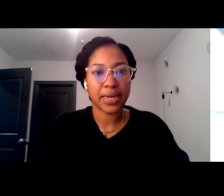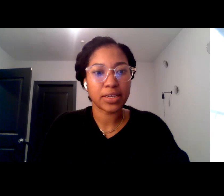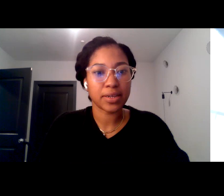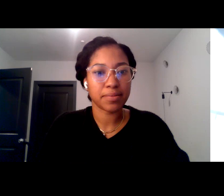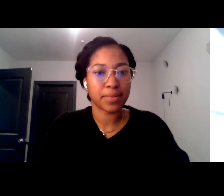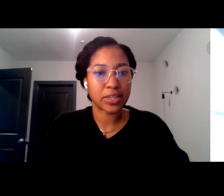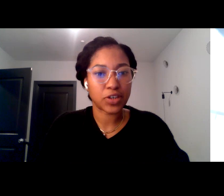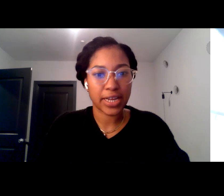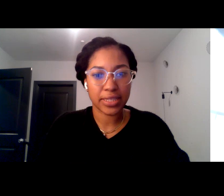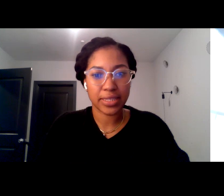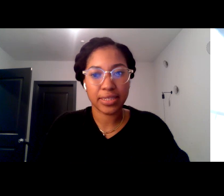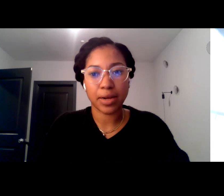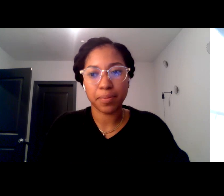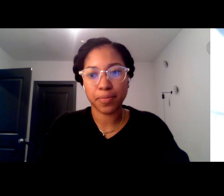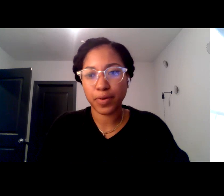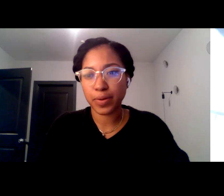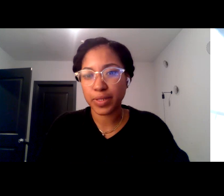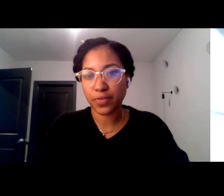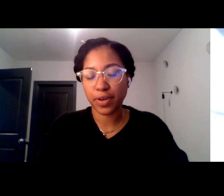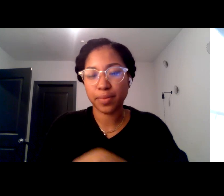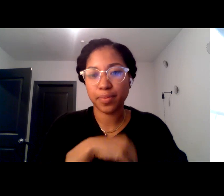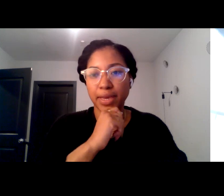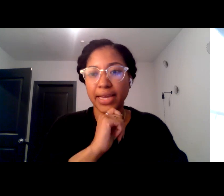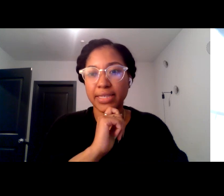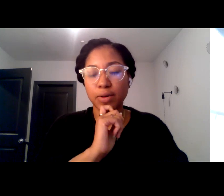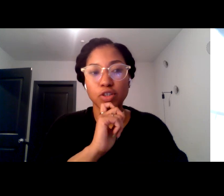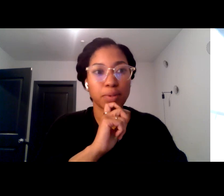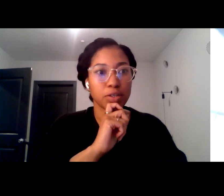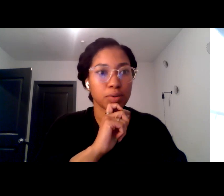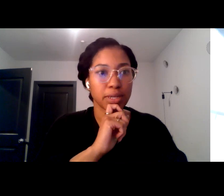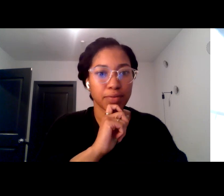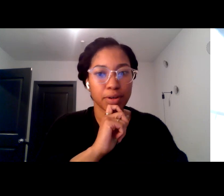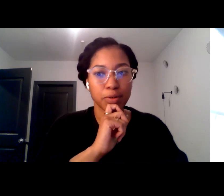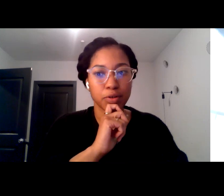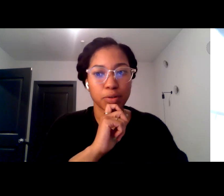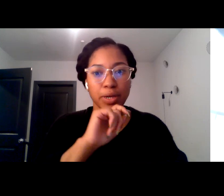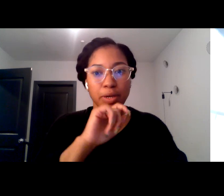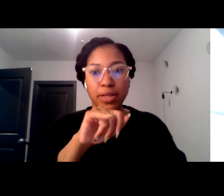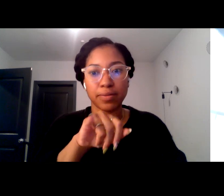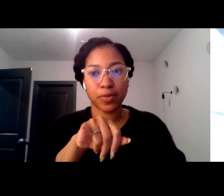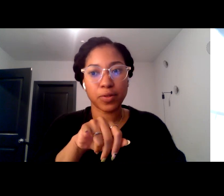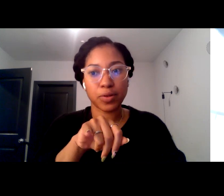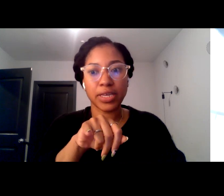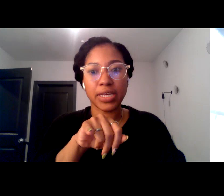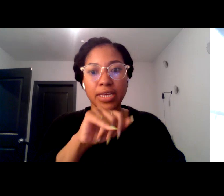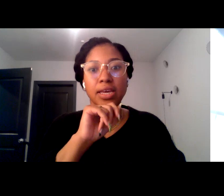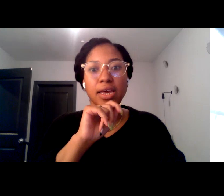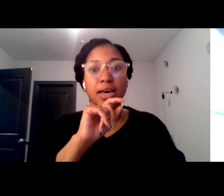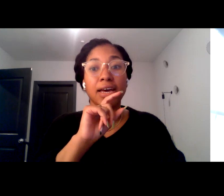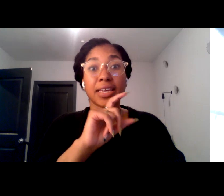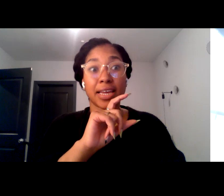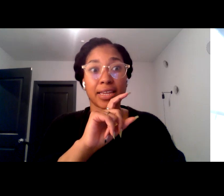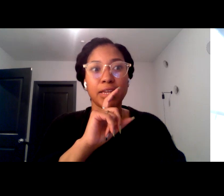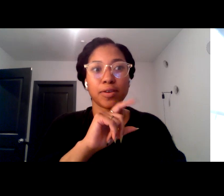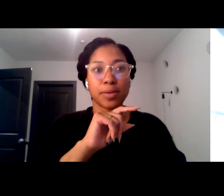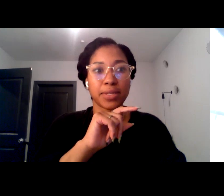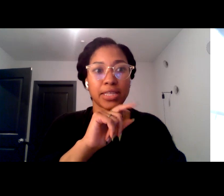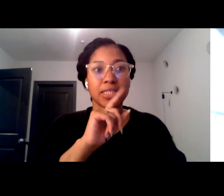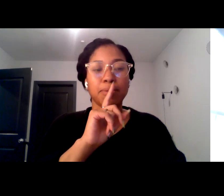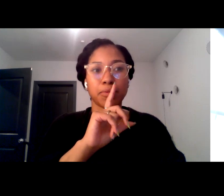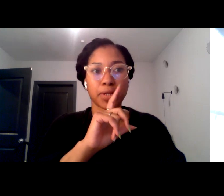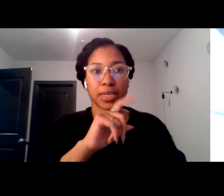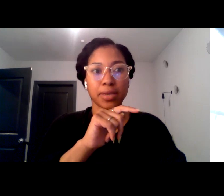Don't let my chat stop folks from asking questions, but I do want to give a commercial break while folks are thinking. Again, I